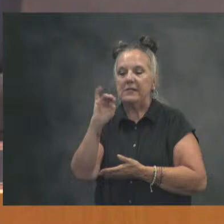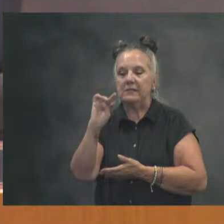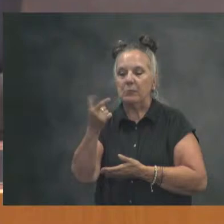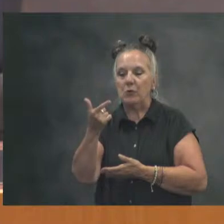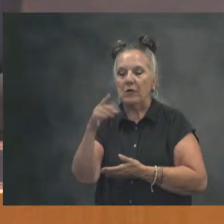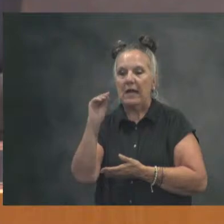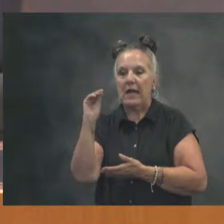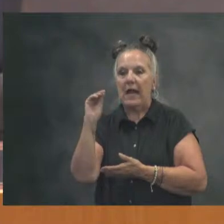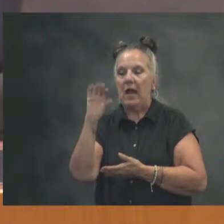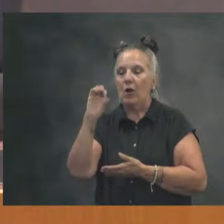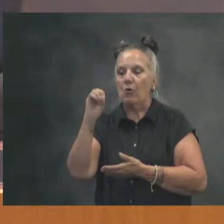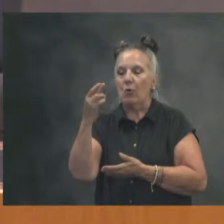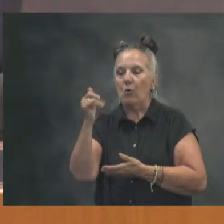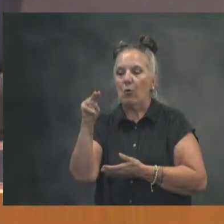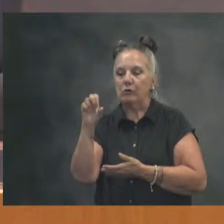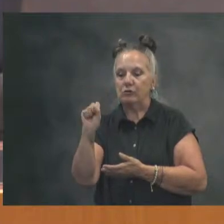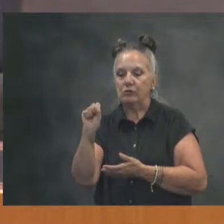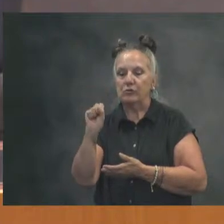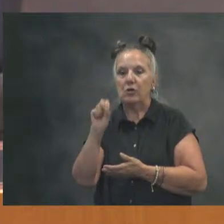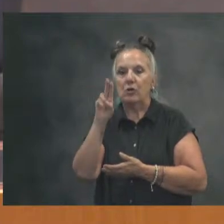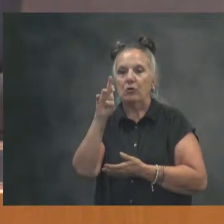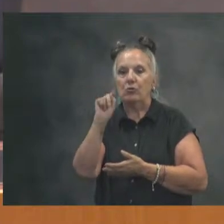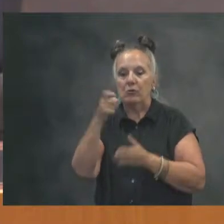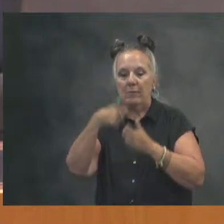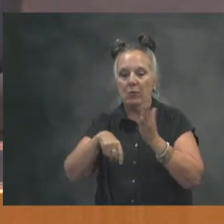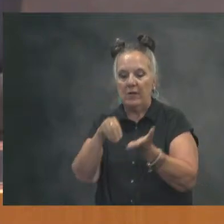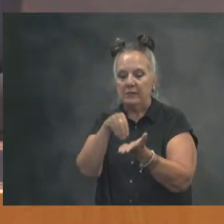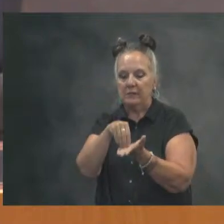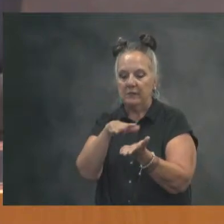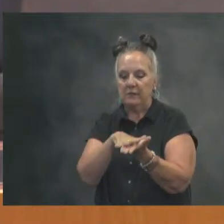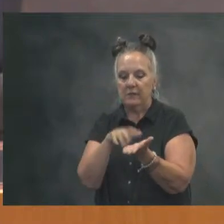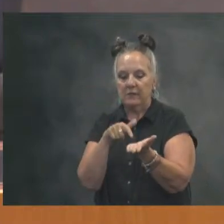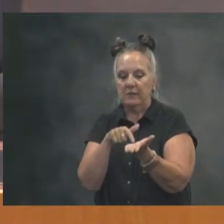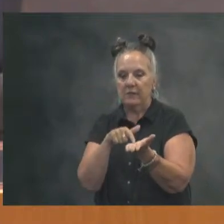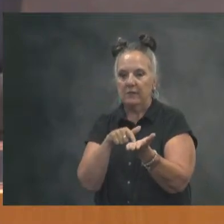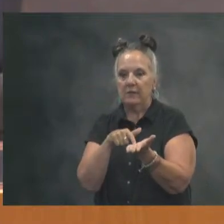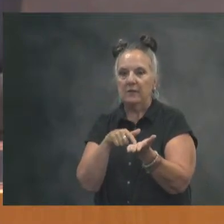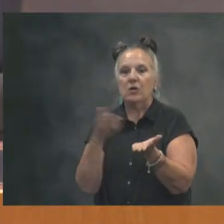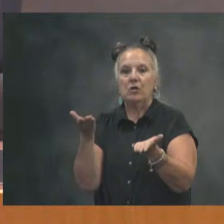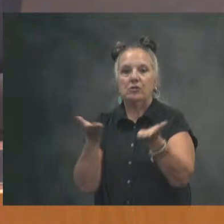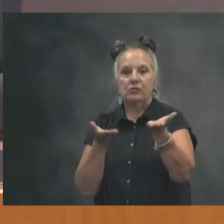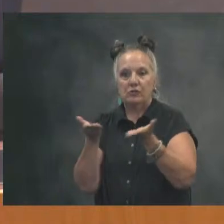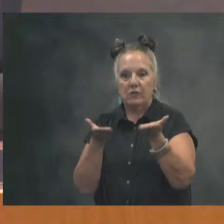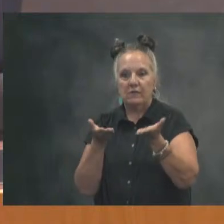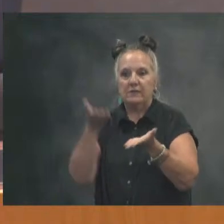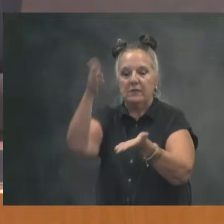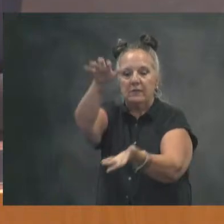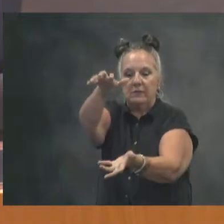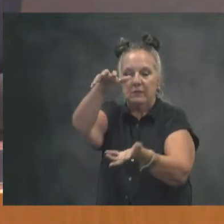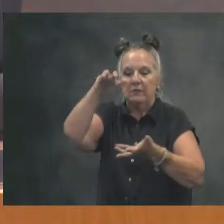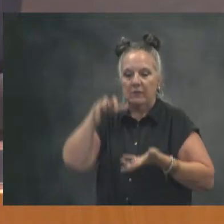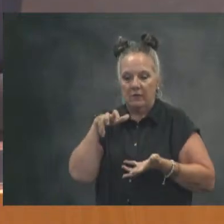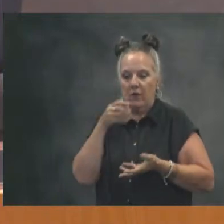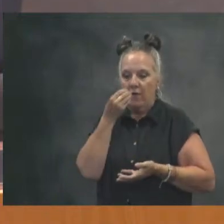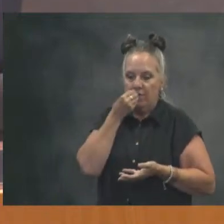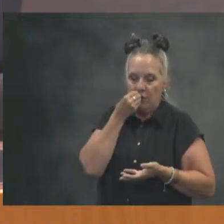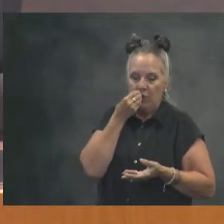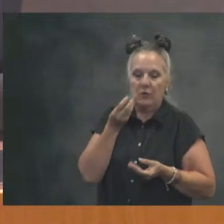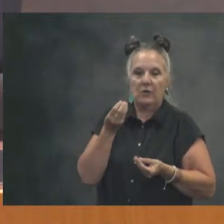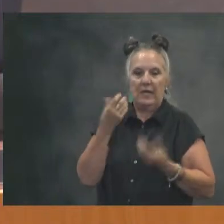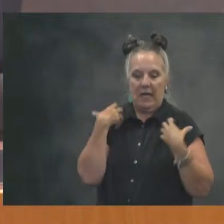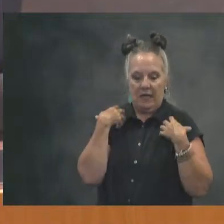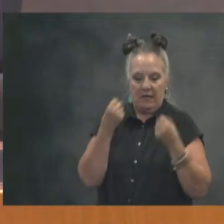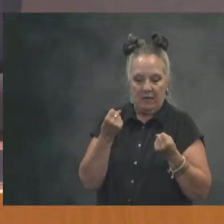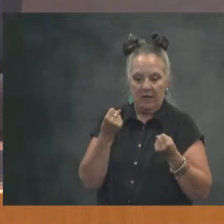Reinhardt Orchards at the unit price listed. Warehouse and delivery services for food and nutrition services, renewal